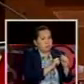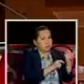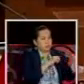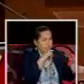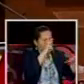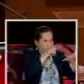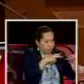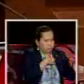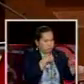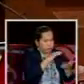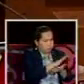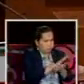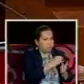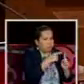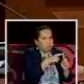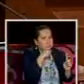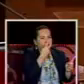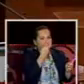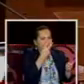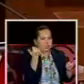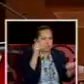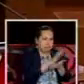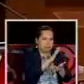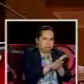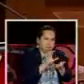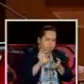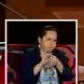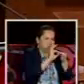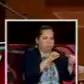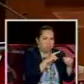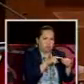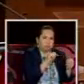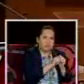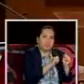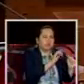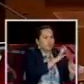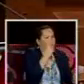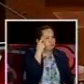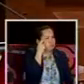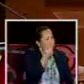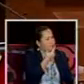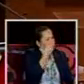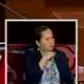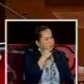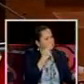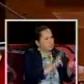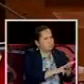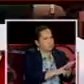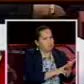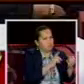not seeing these documents, was there any other reason, valid reason for you not to sign the impeachment